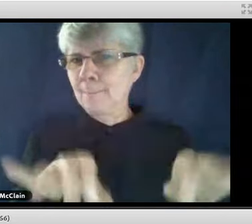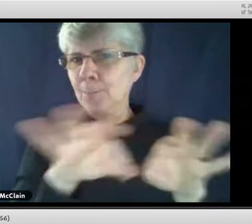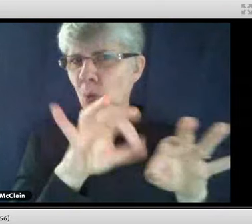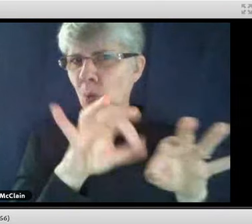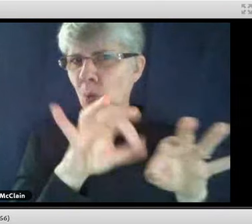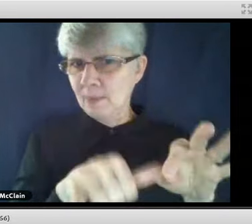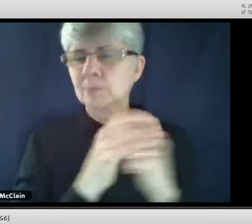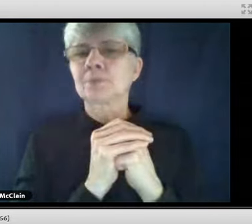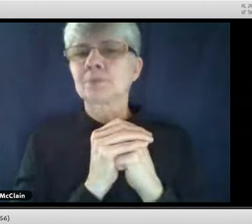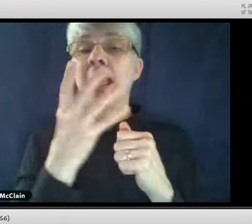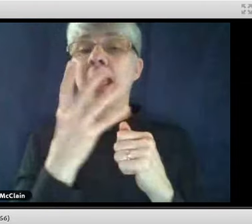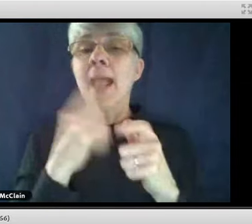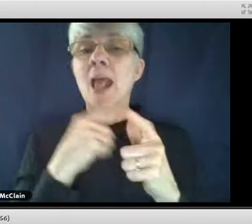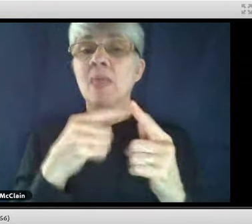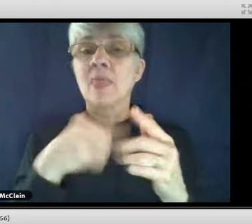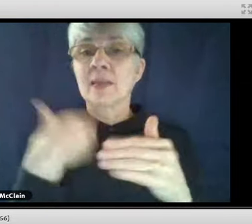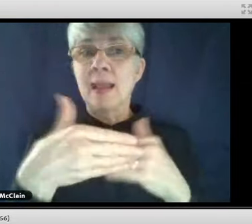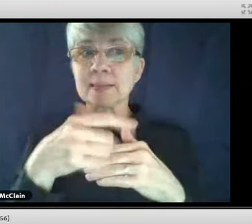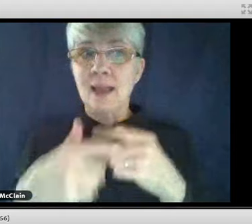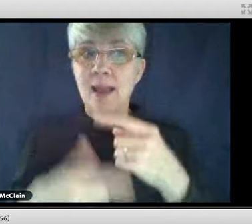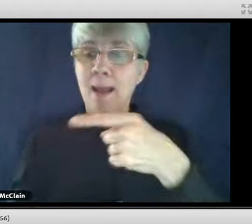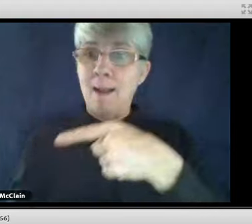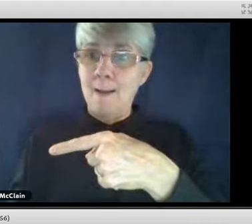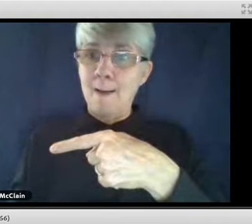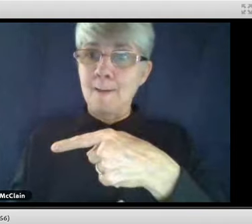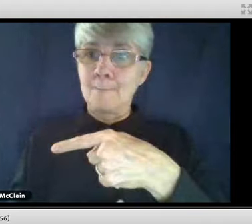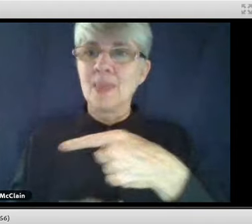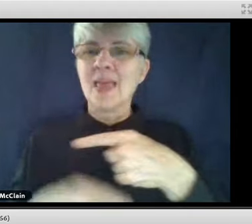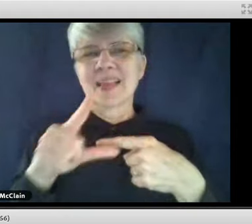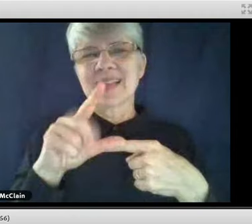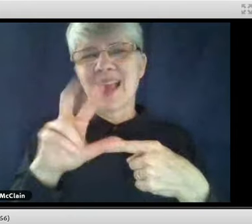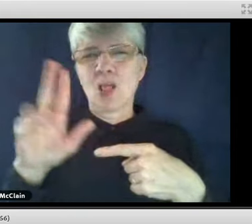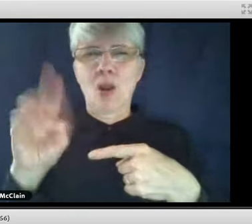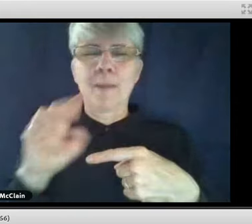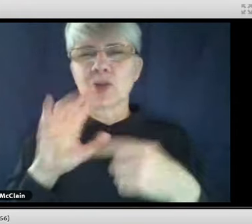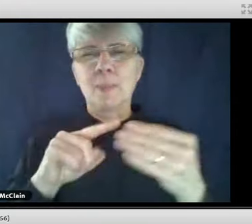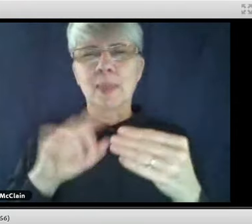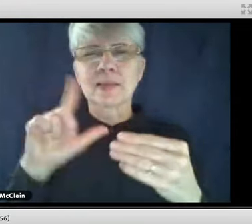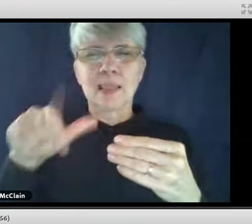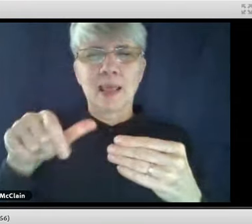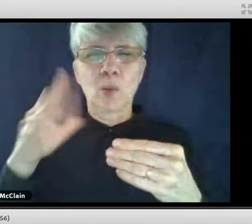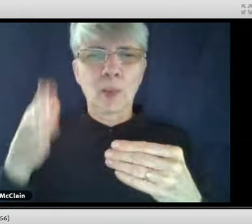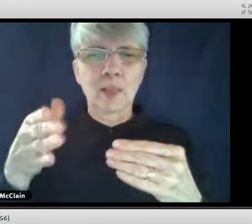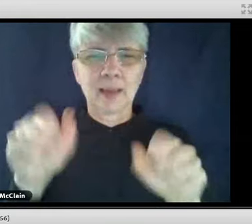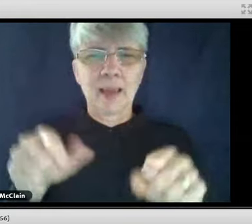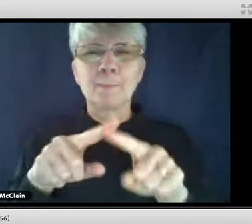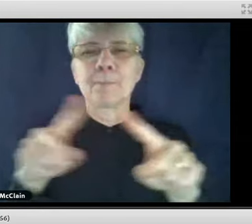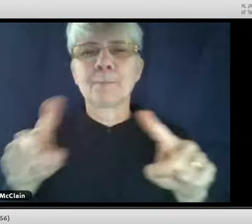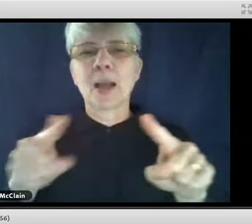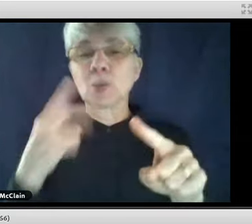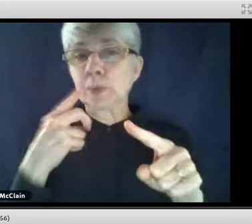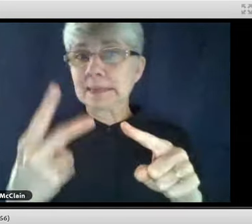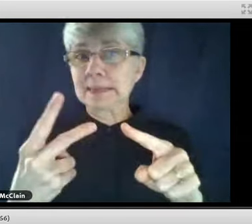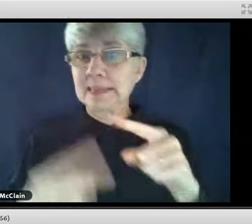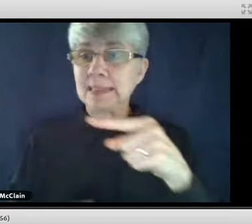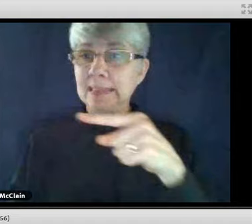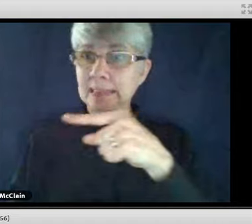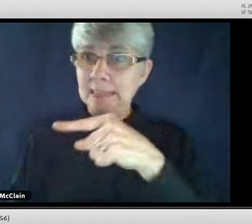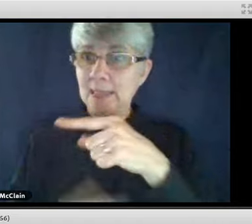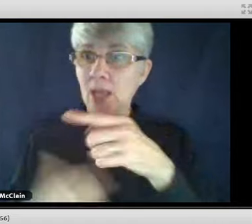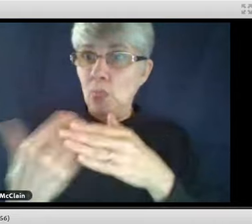here. And next time, and this is LRM. I can talk about this next time if need be, but you can see here, if you look at this